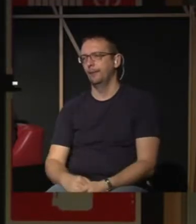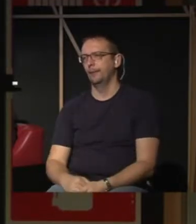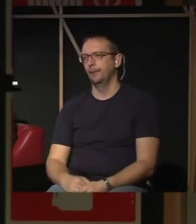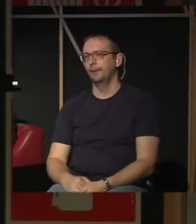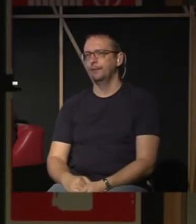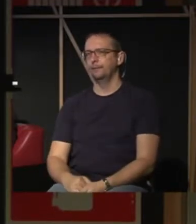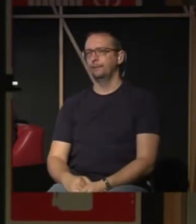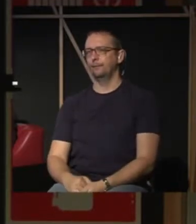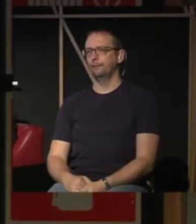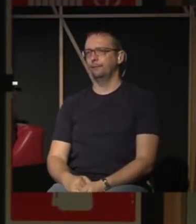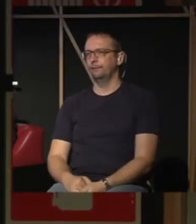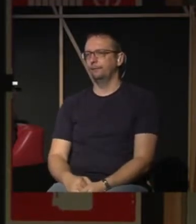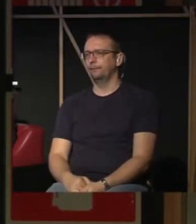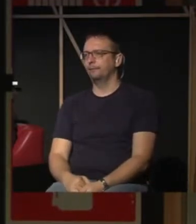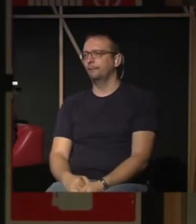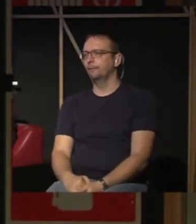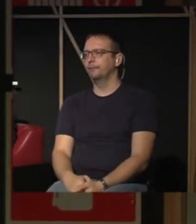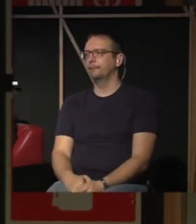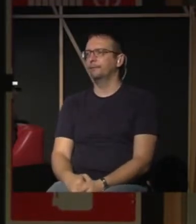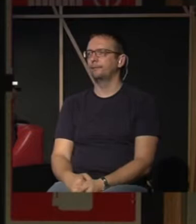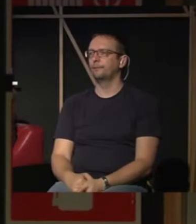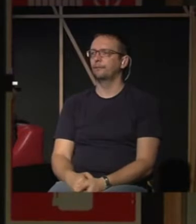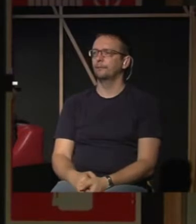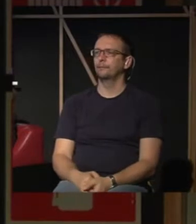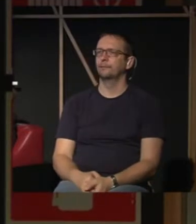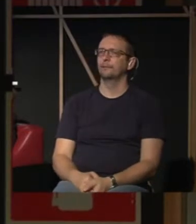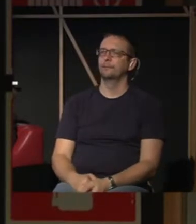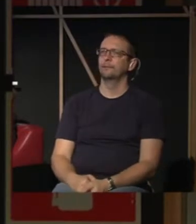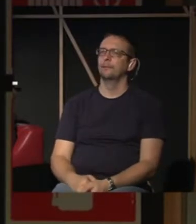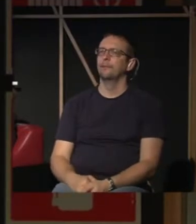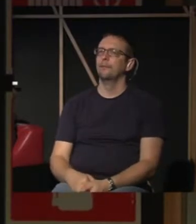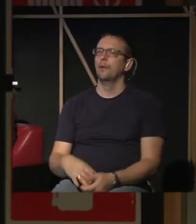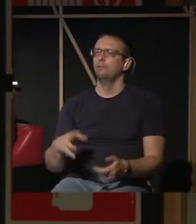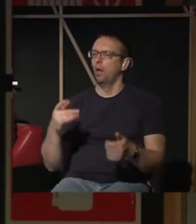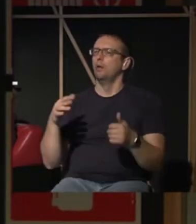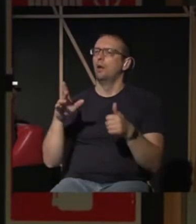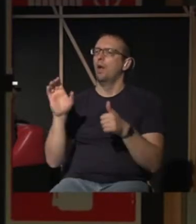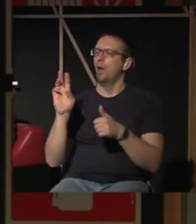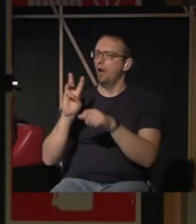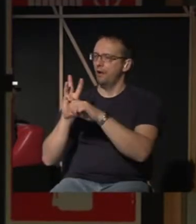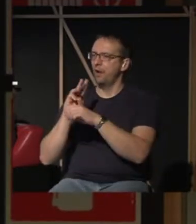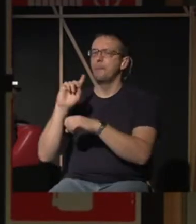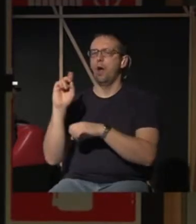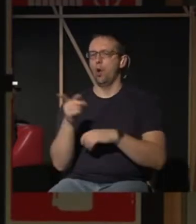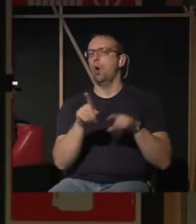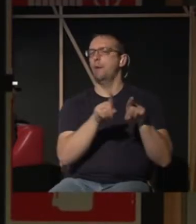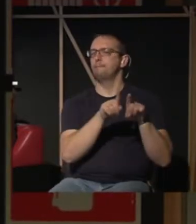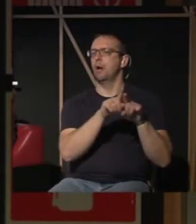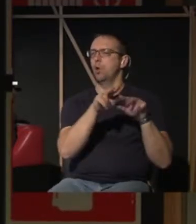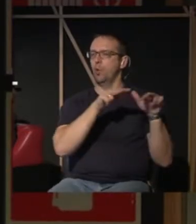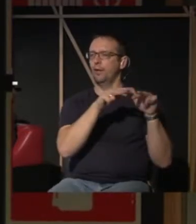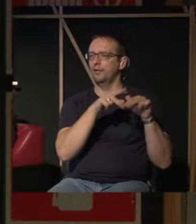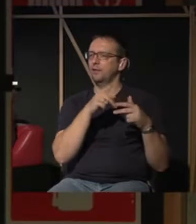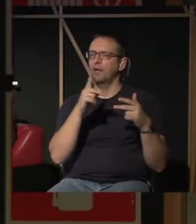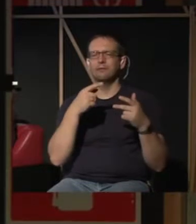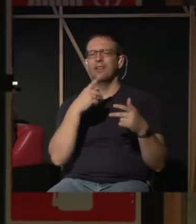until the very end. When they did not know information, they were able to go and find that information and provide it